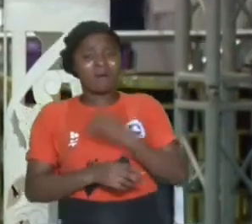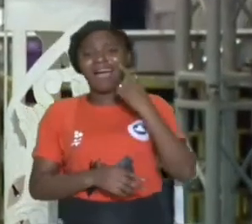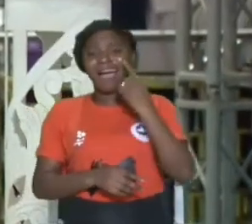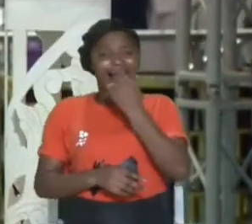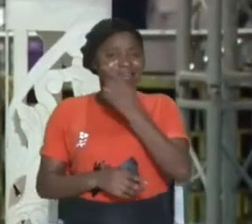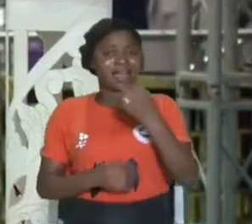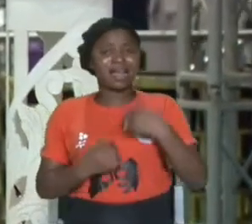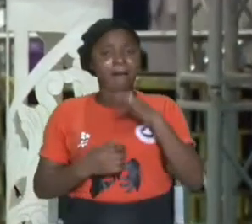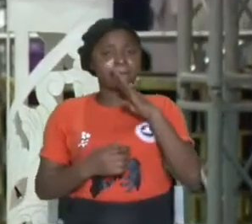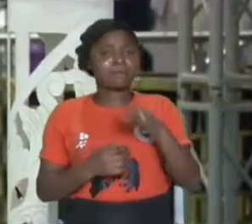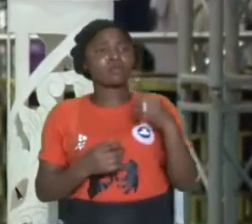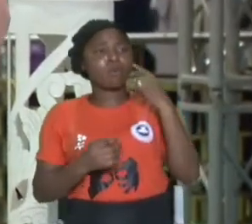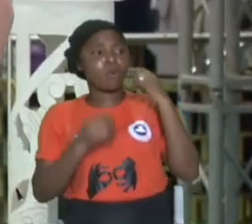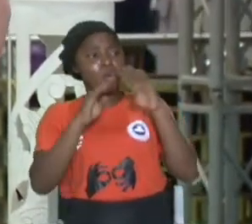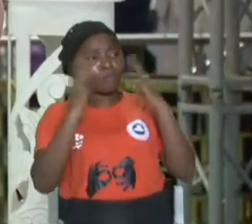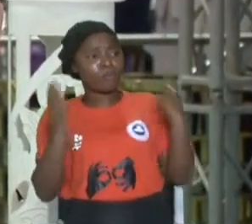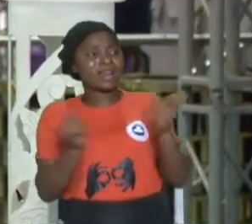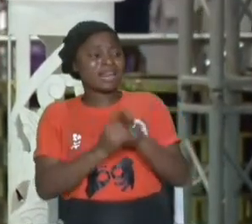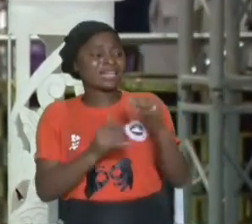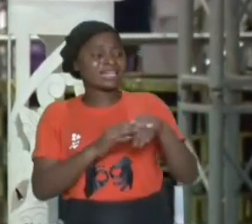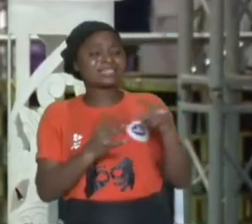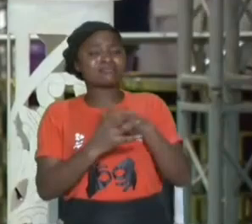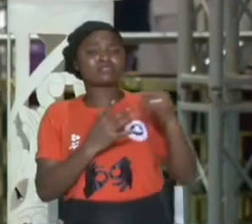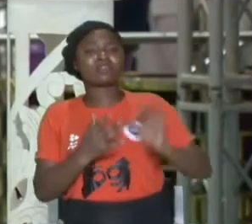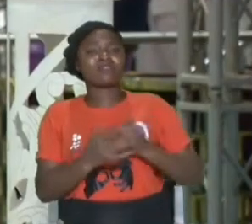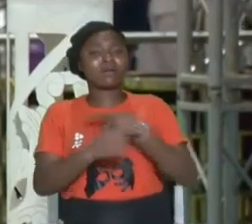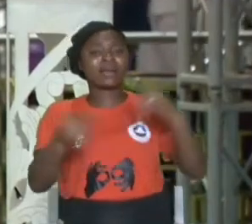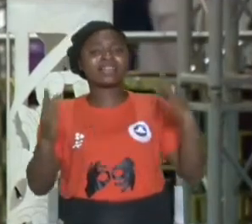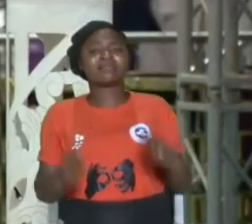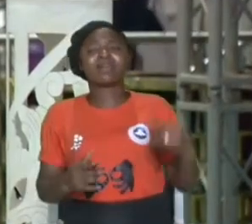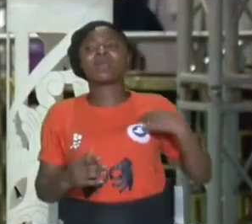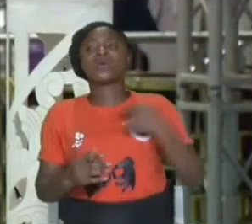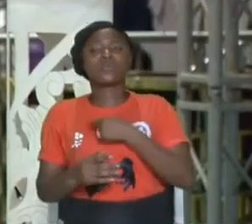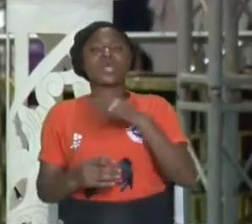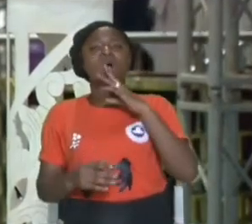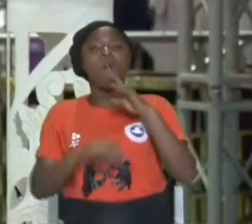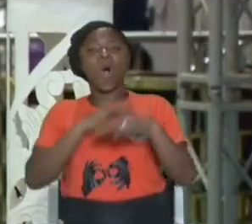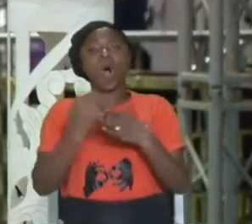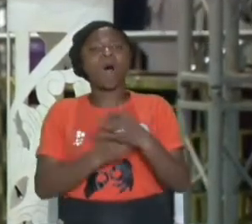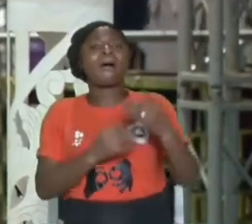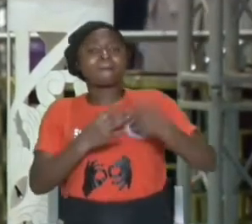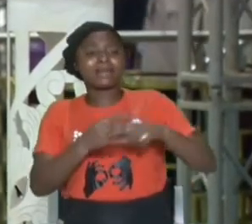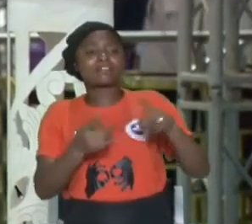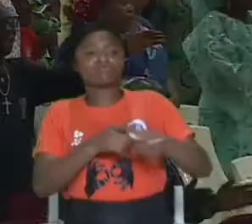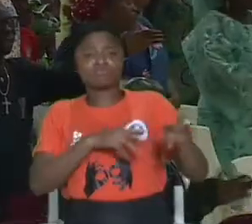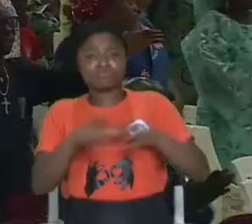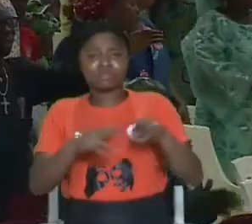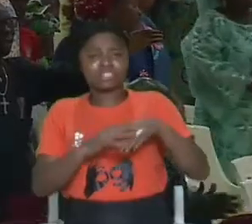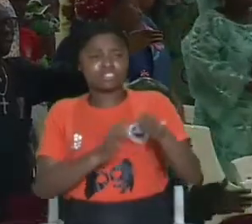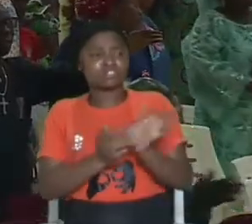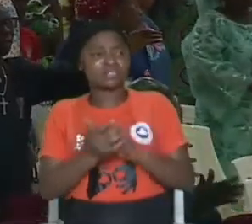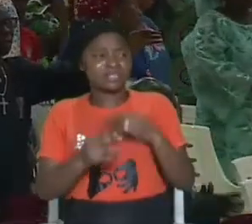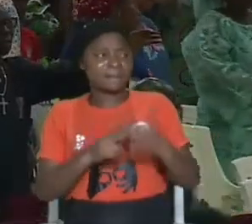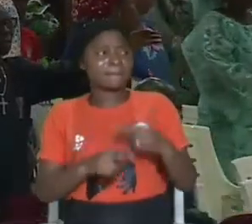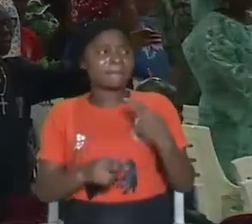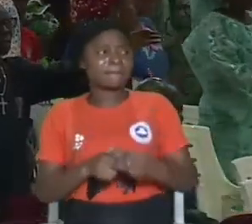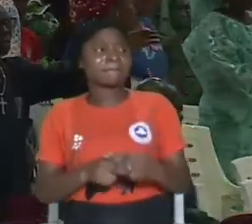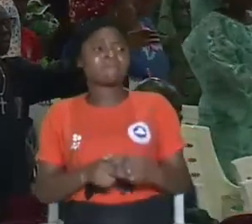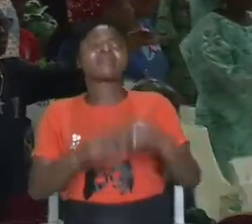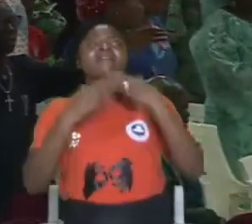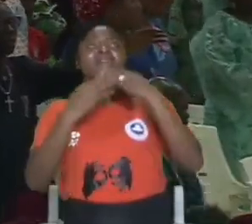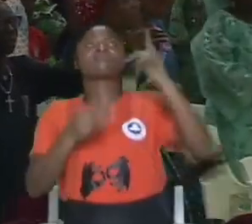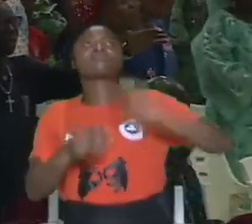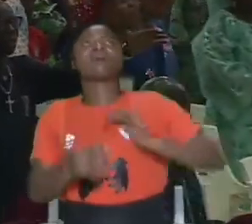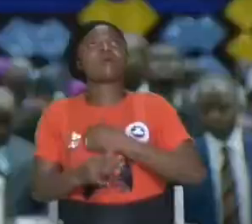been opened that in the midst of our enemies, we all will begin to rule in the name of Jesus. Thank you,